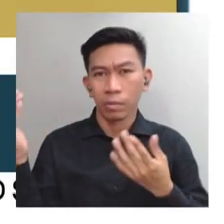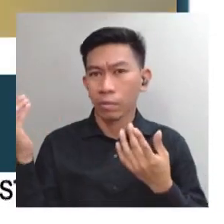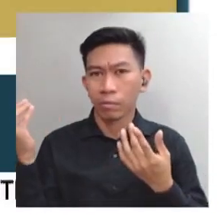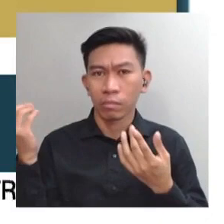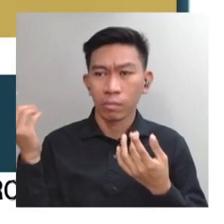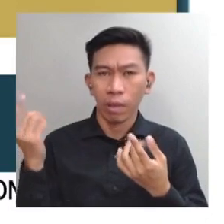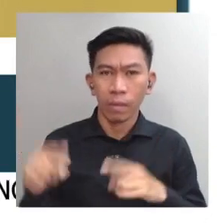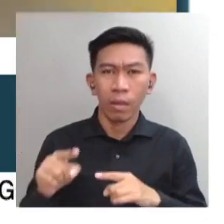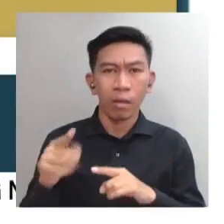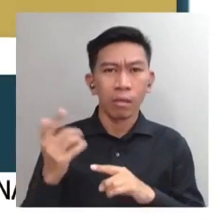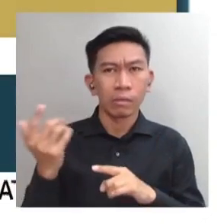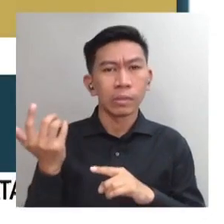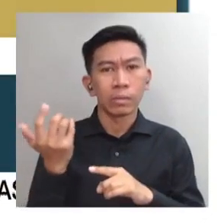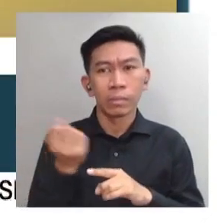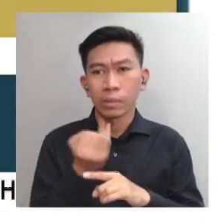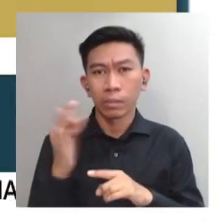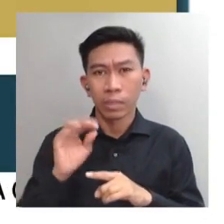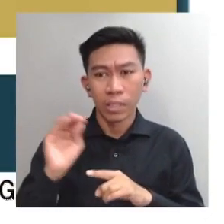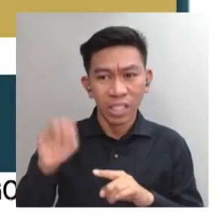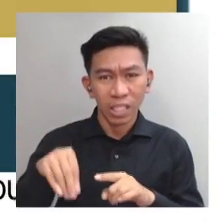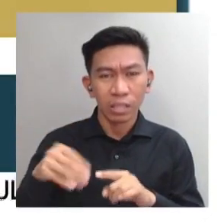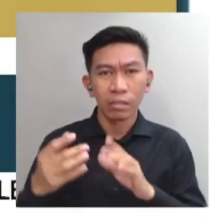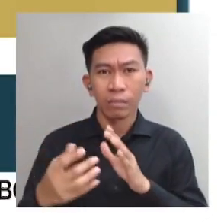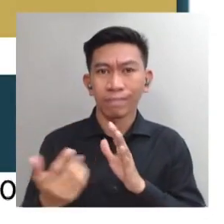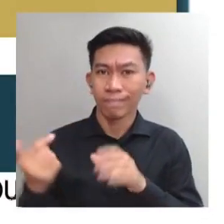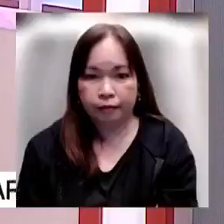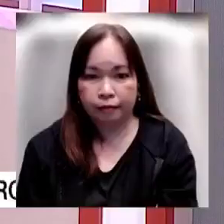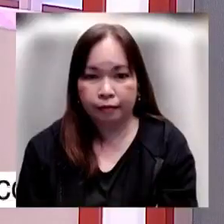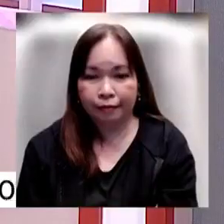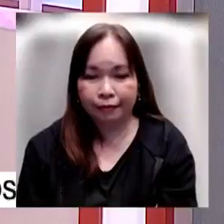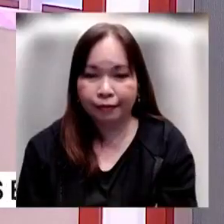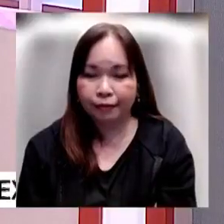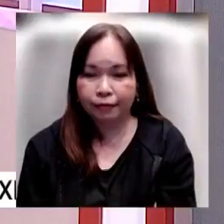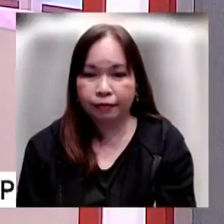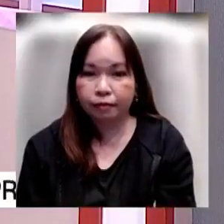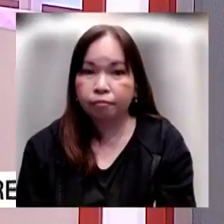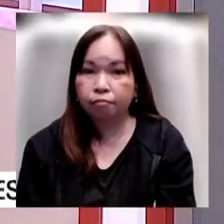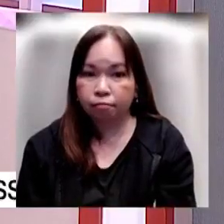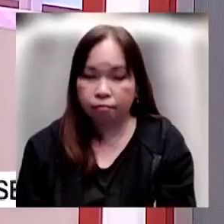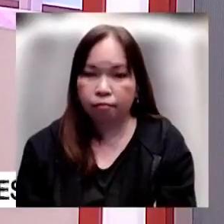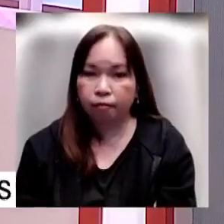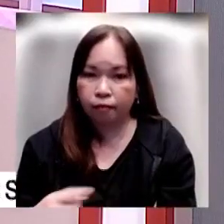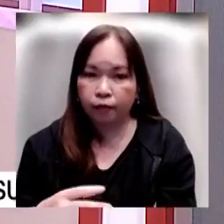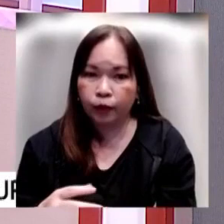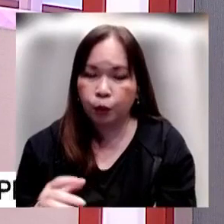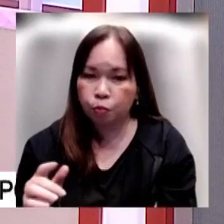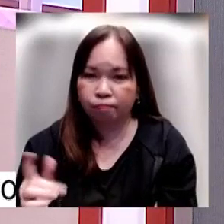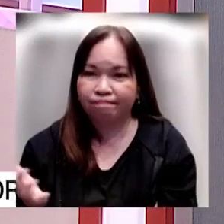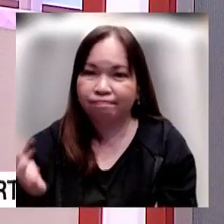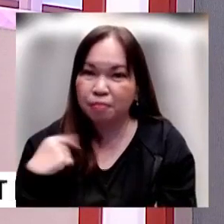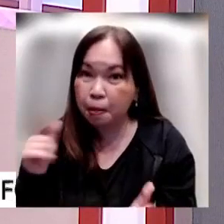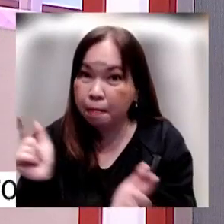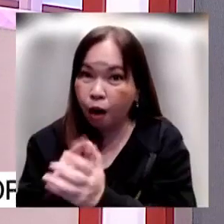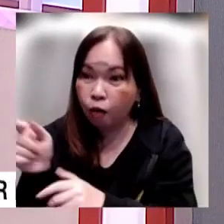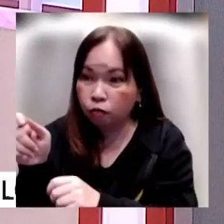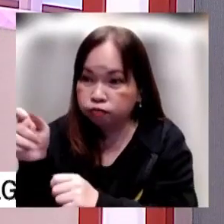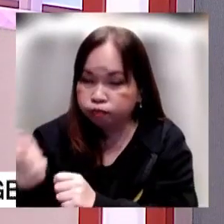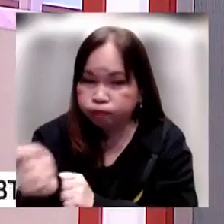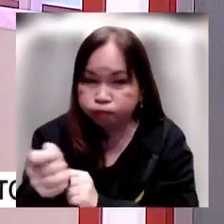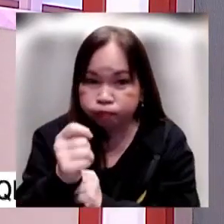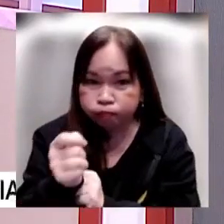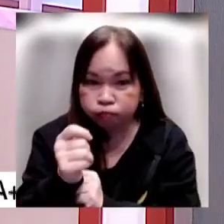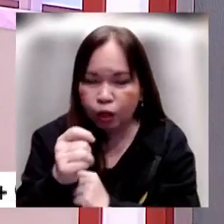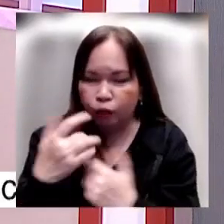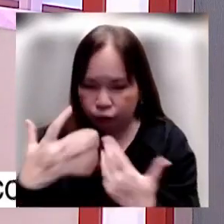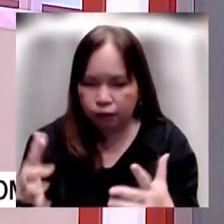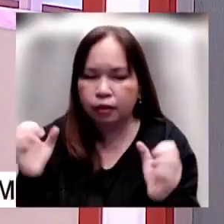we need to understand all these processes. The fishing ban has been lifted in two towns that were affected by the massive